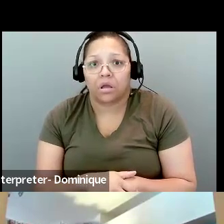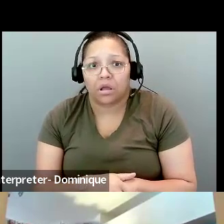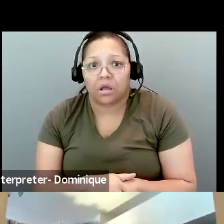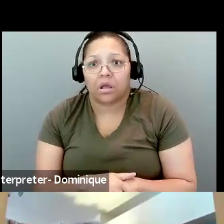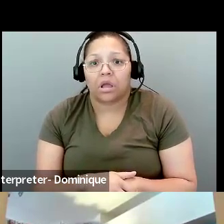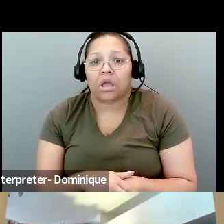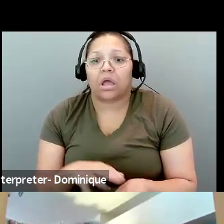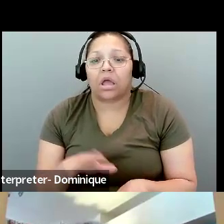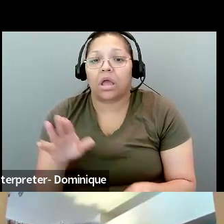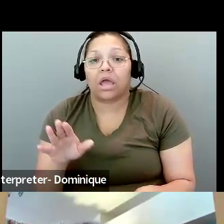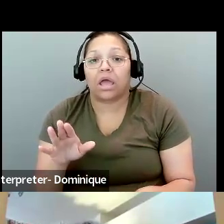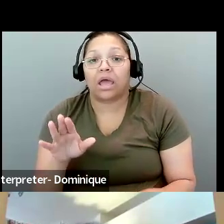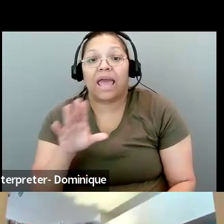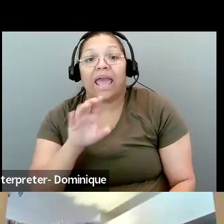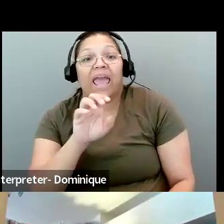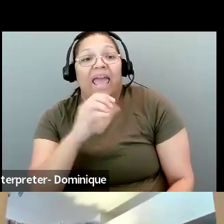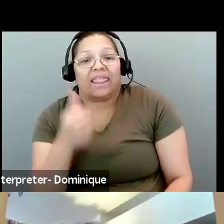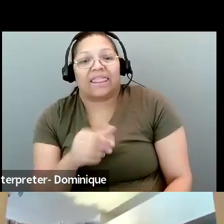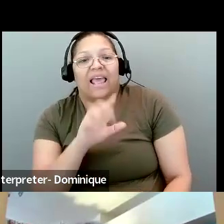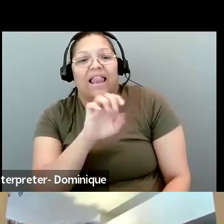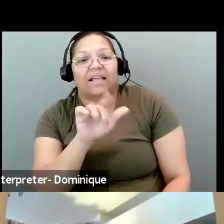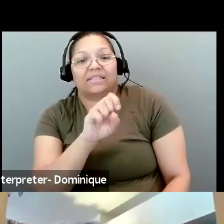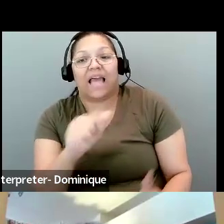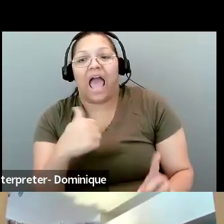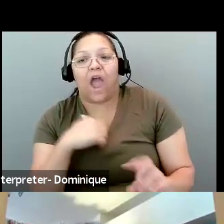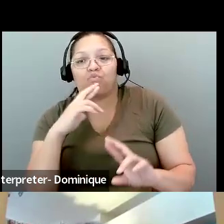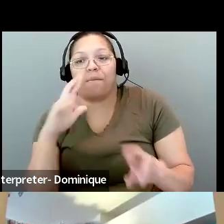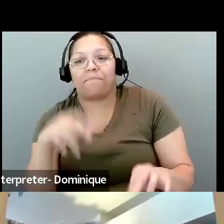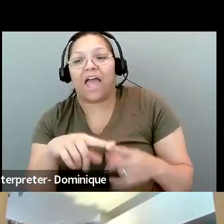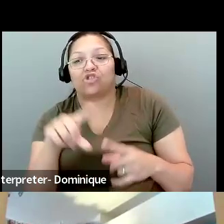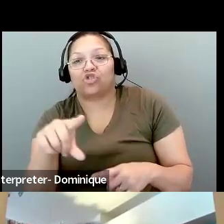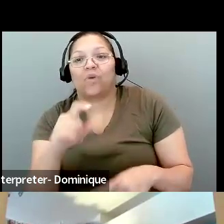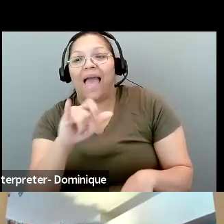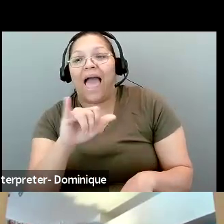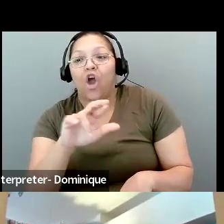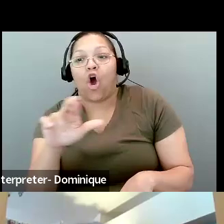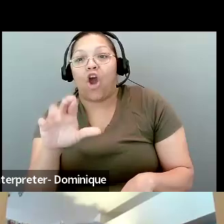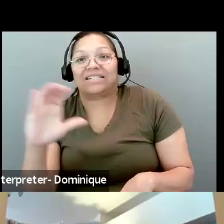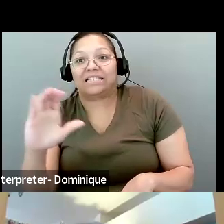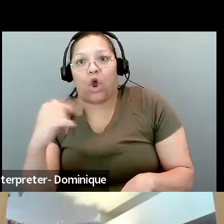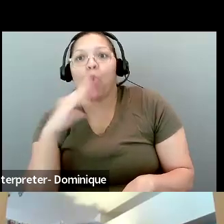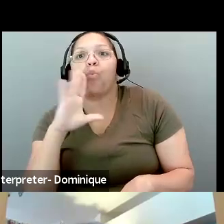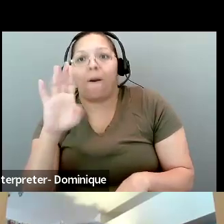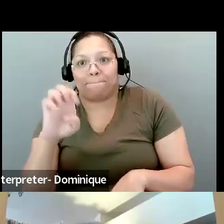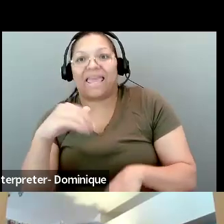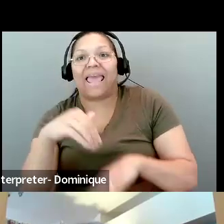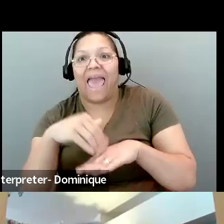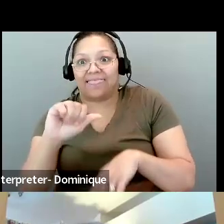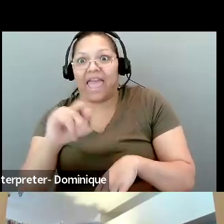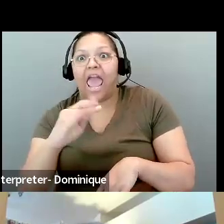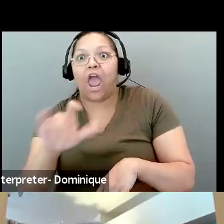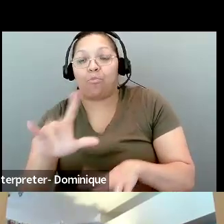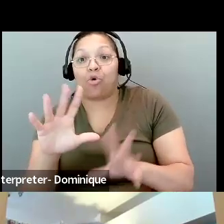That's And good. Don, this is Alyssa. I replied to Herschel that IRRC will be at the April conference.